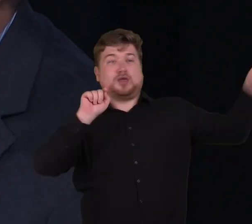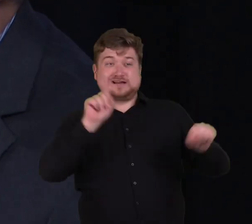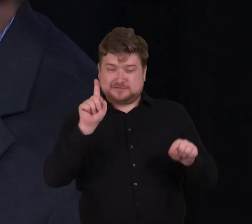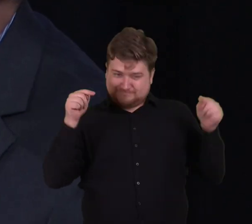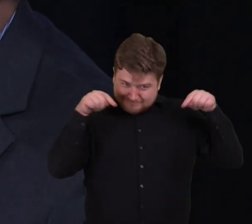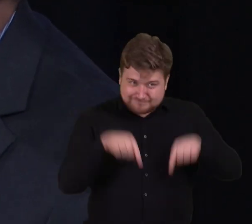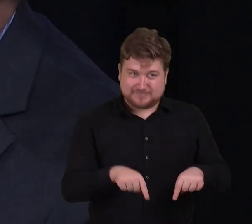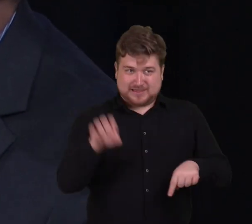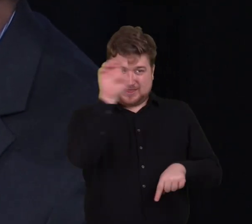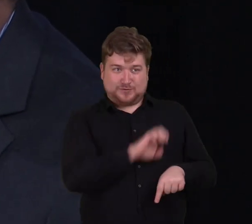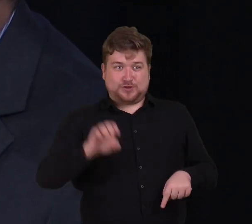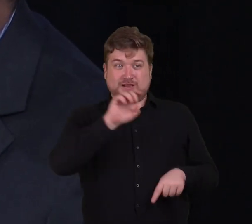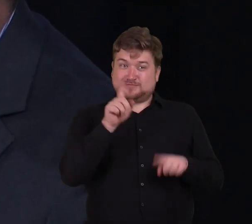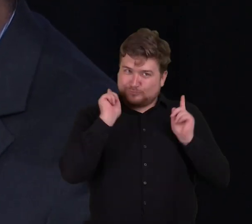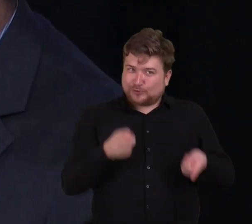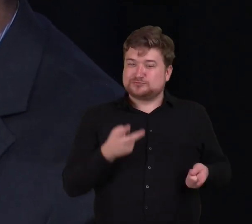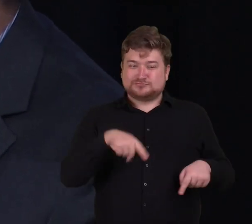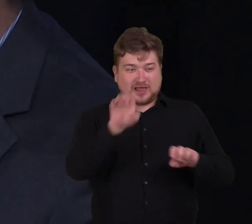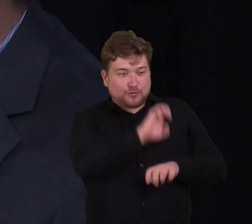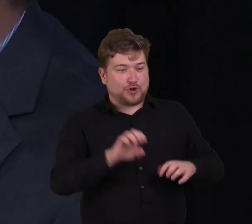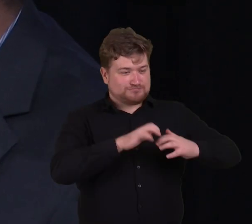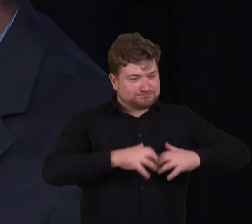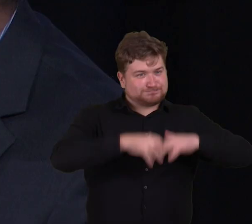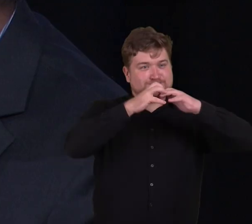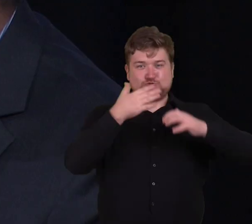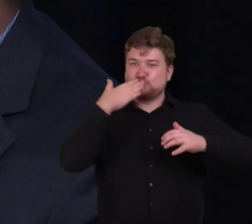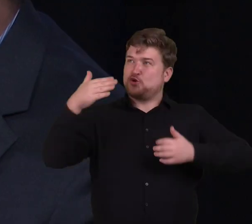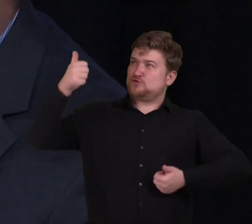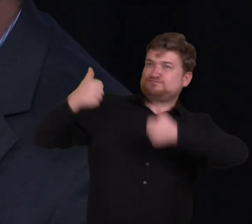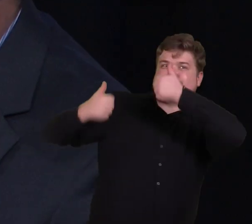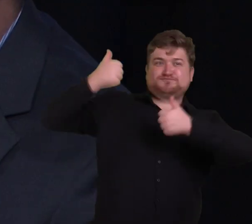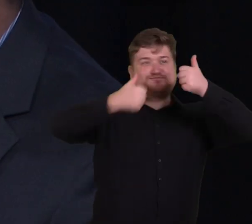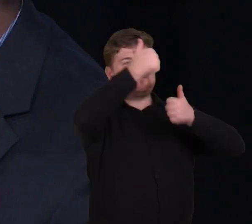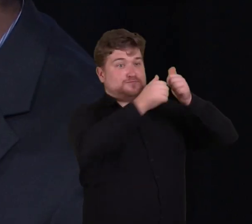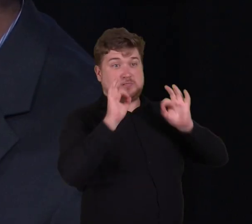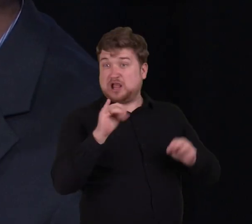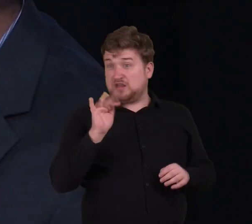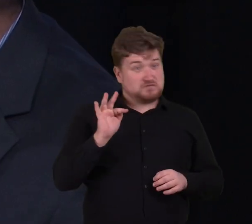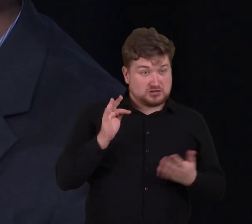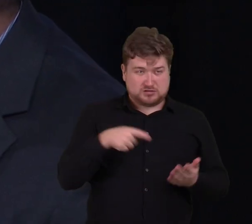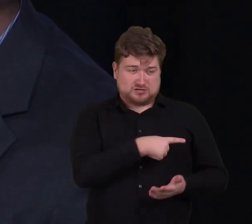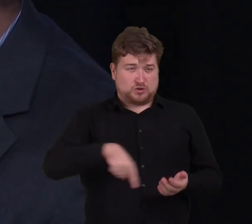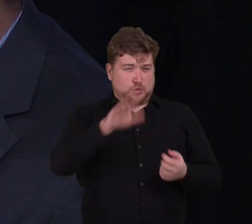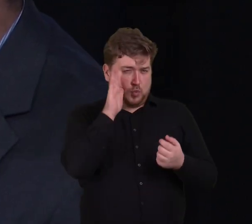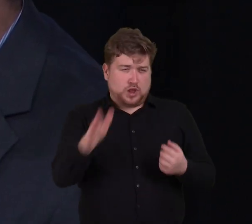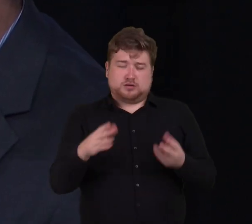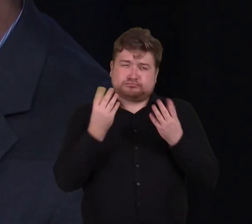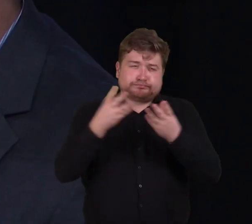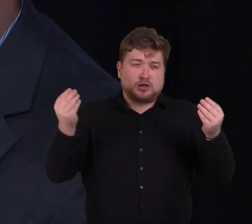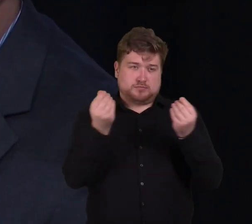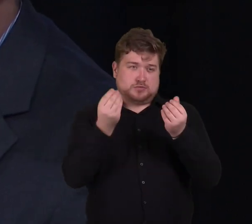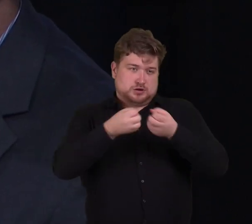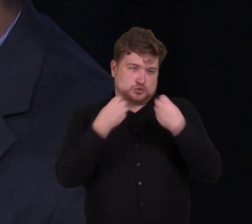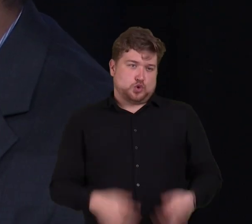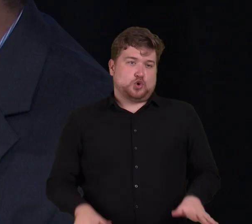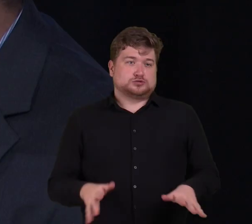the most important challenges we see for the future. How can we stay competitive? I